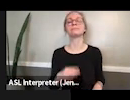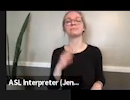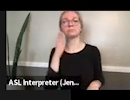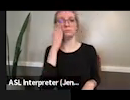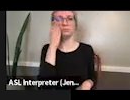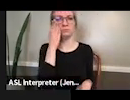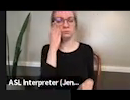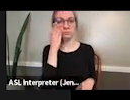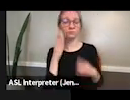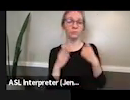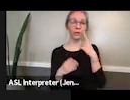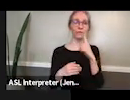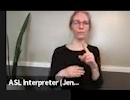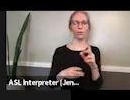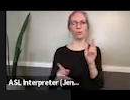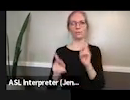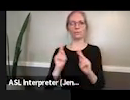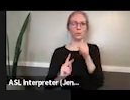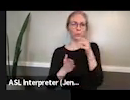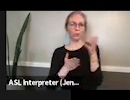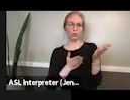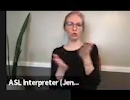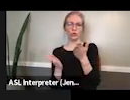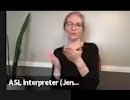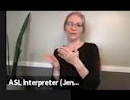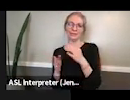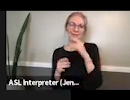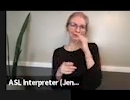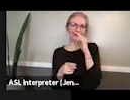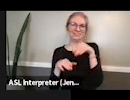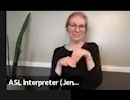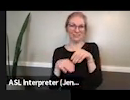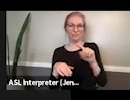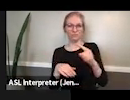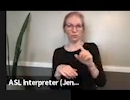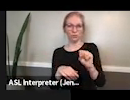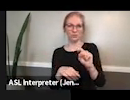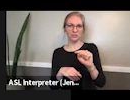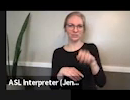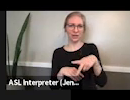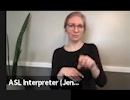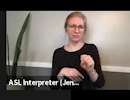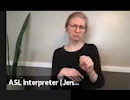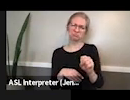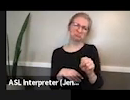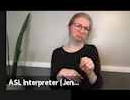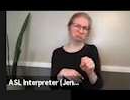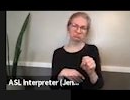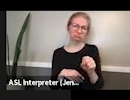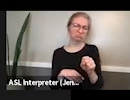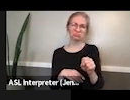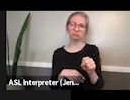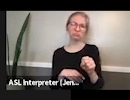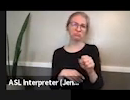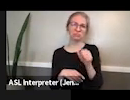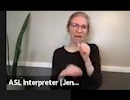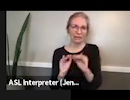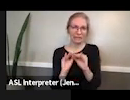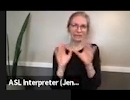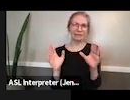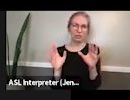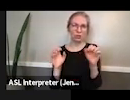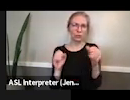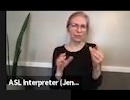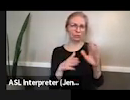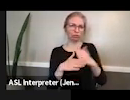who are serving kiddos in First Steps, it's never been as clear that you could share that information with